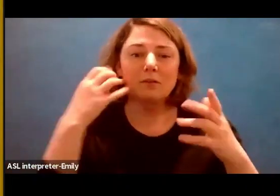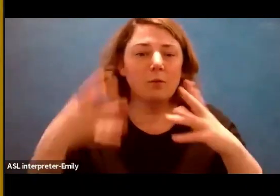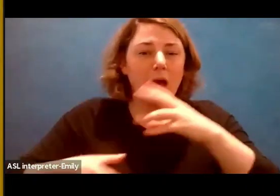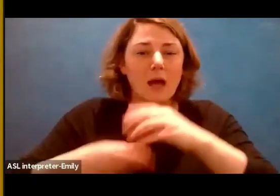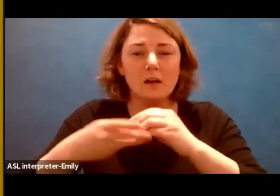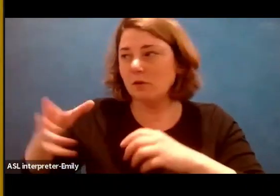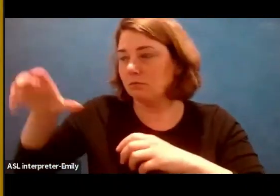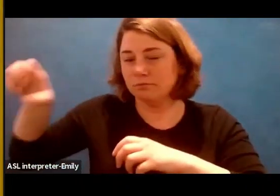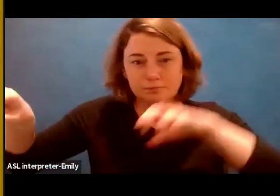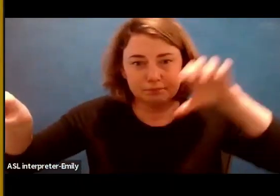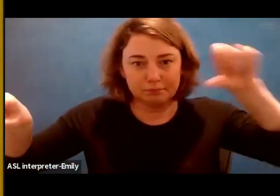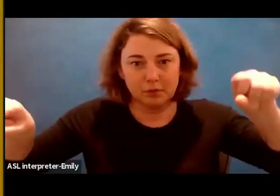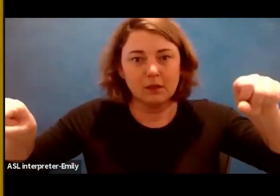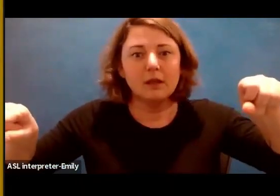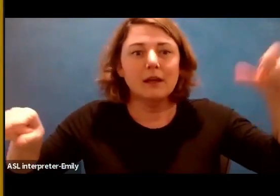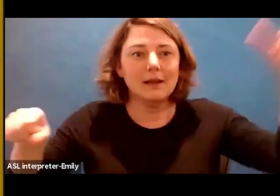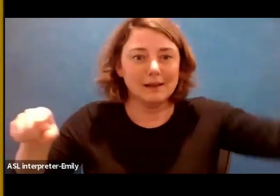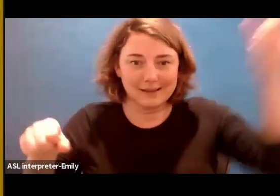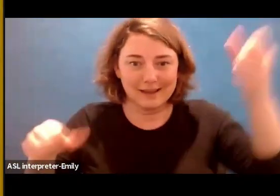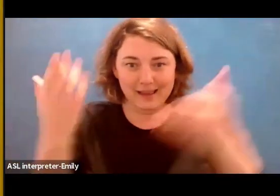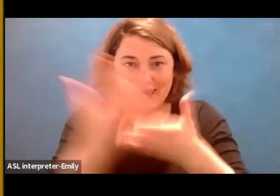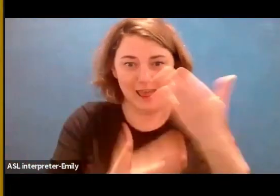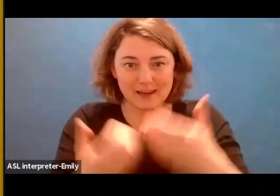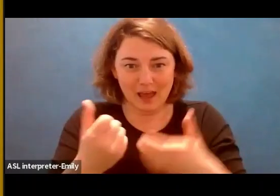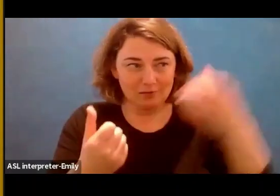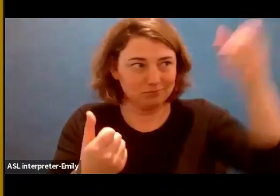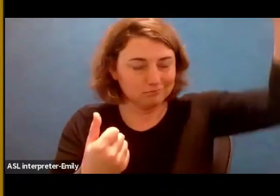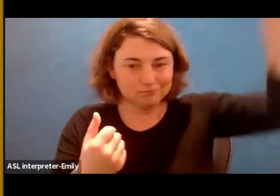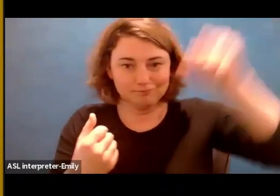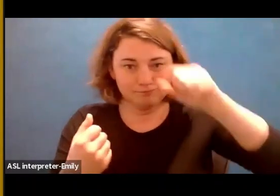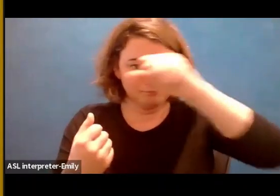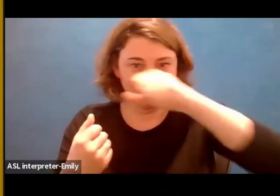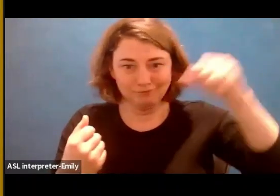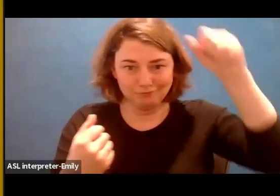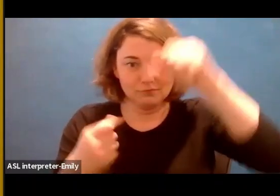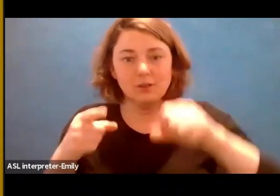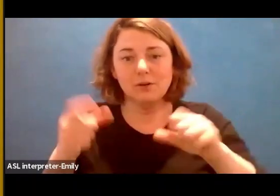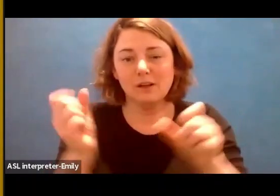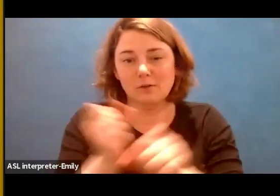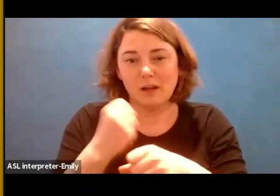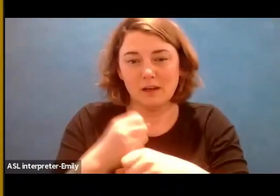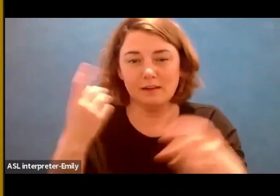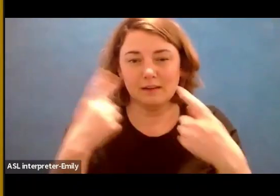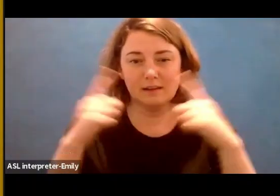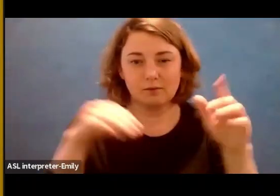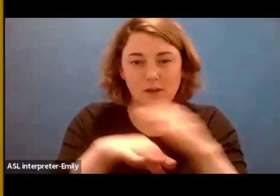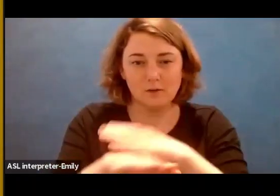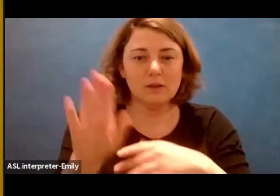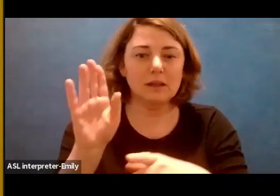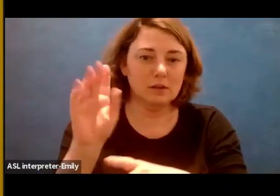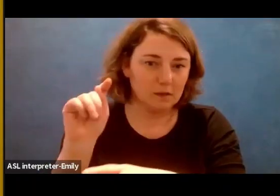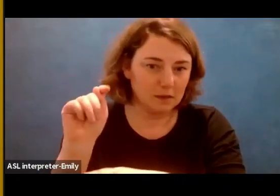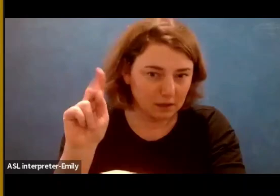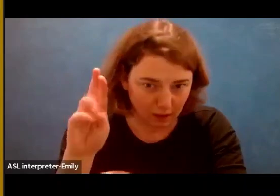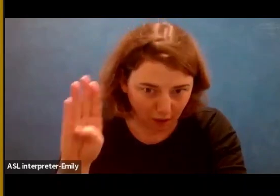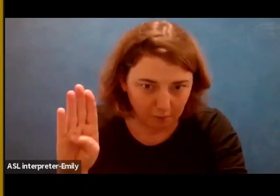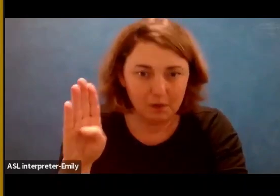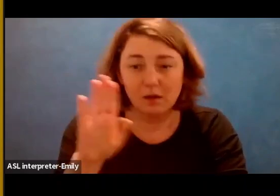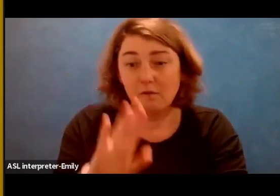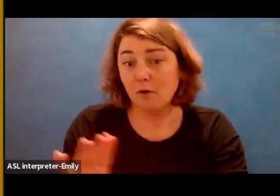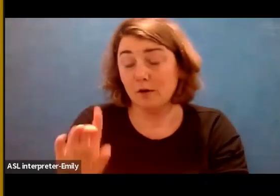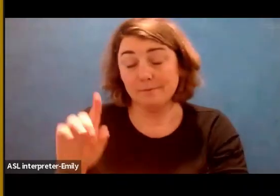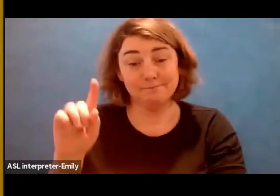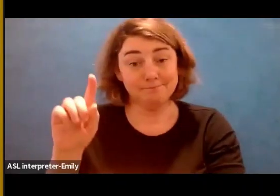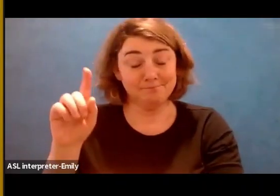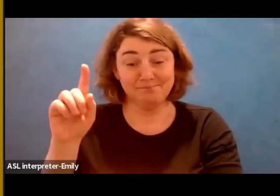bars, a handheld shower wand, and a shower chair, you can create an accessible entrance into the tub. And it can be done for about 1/10